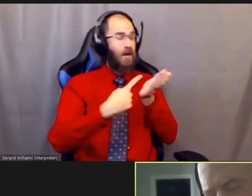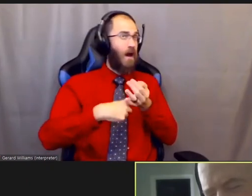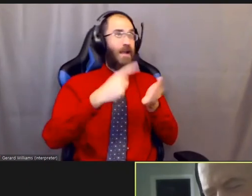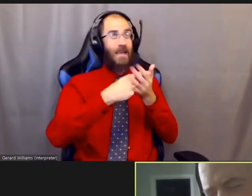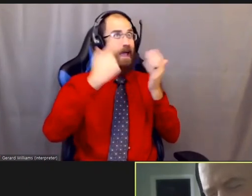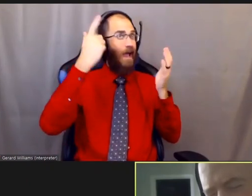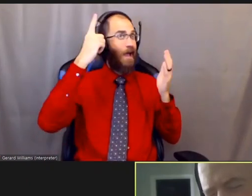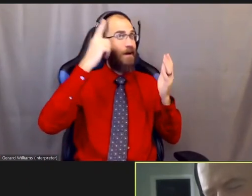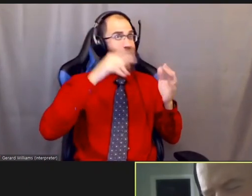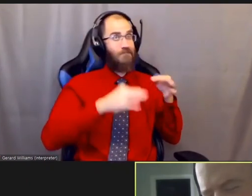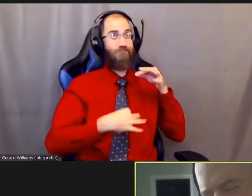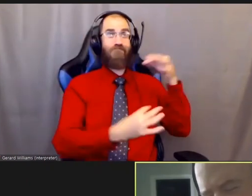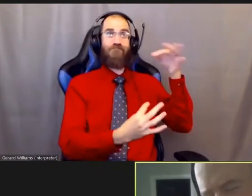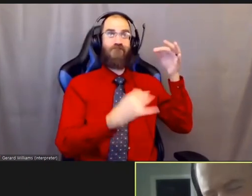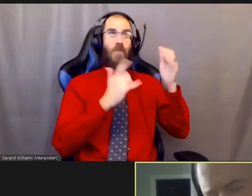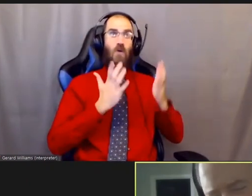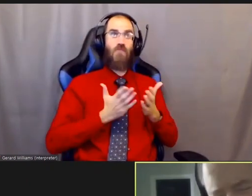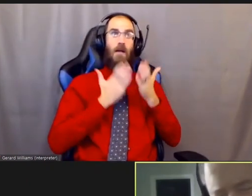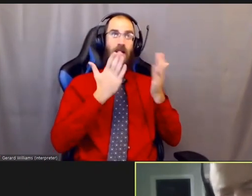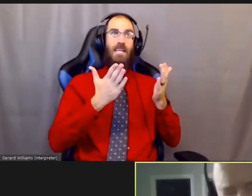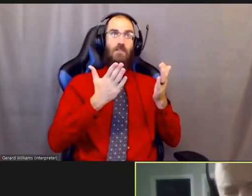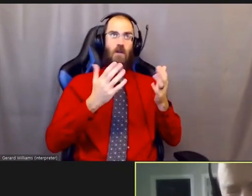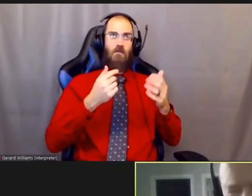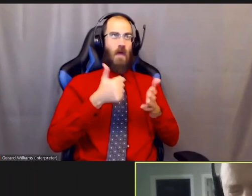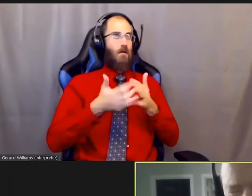that both sides